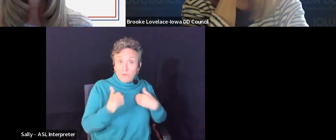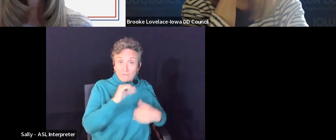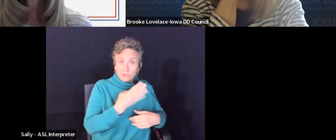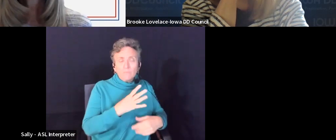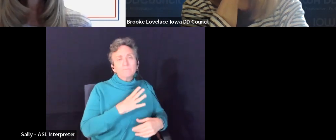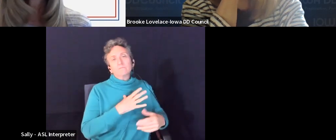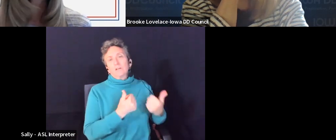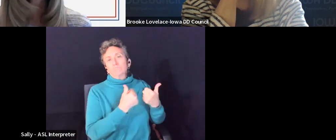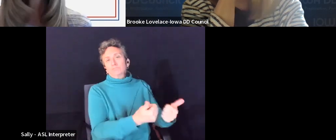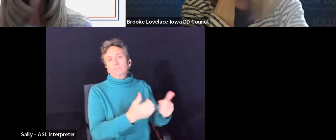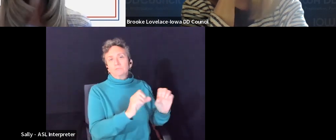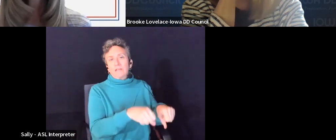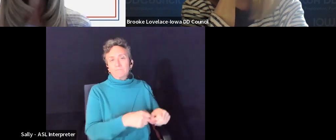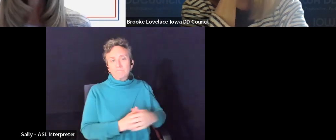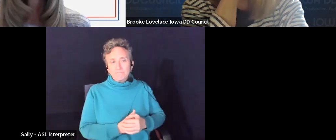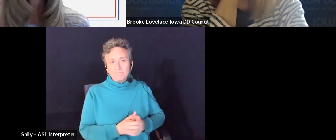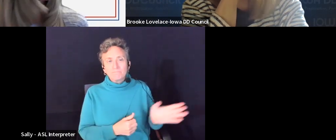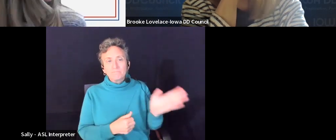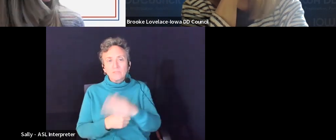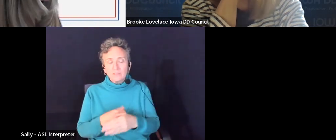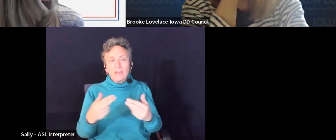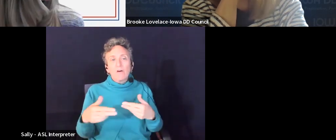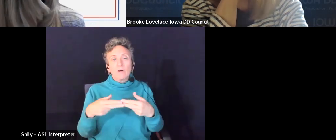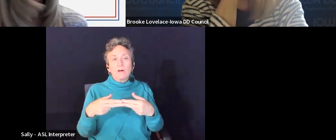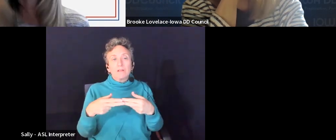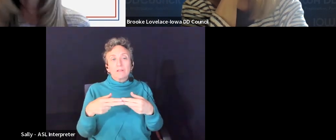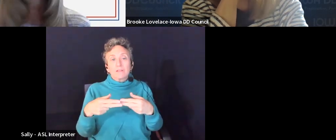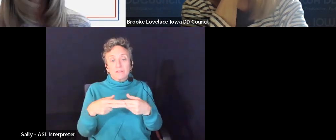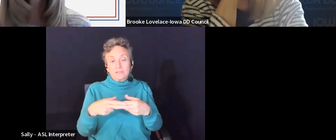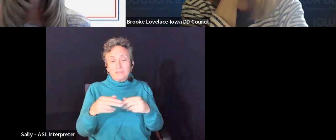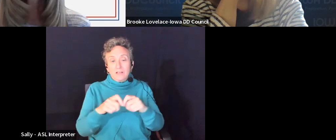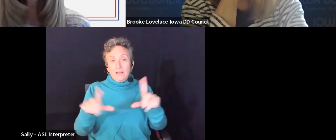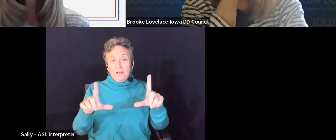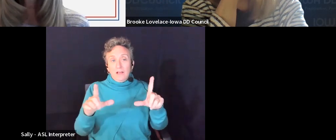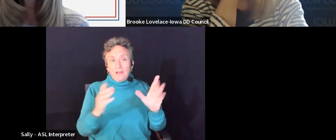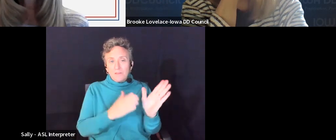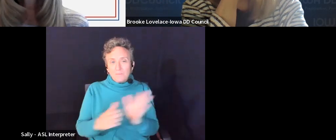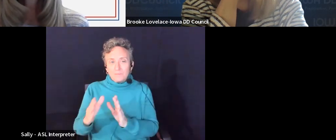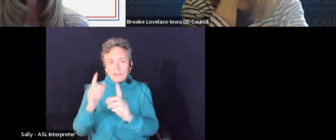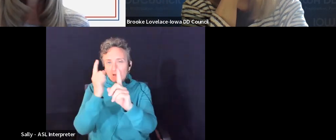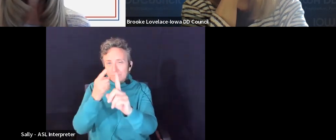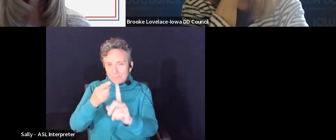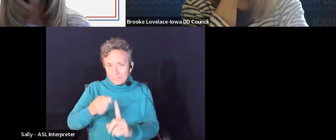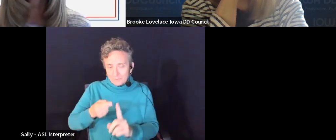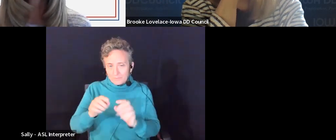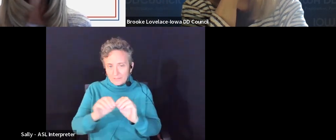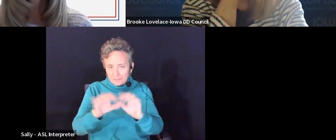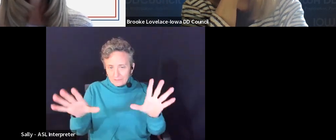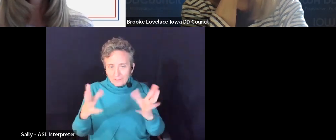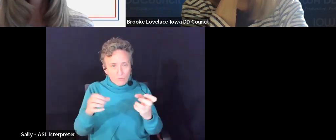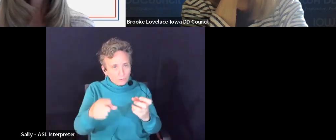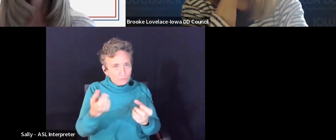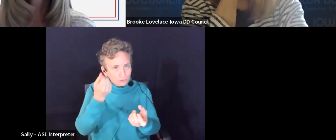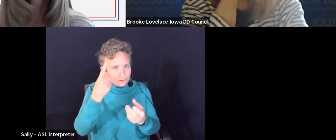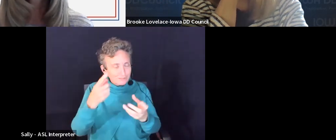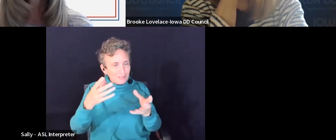All right, so I'm going to go through real quick on our plan highlights. What we want to make sure you took away